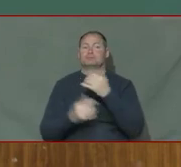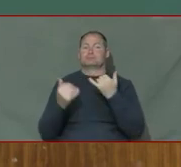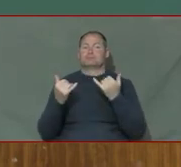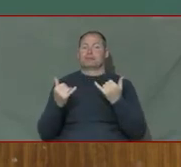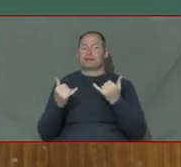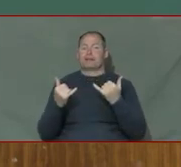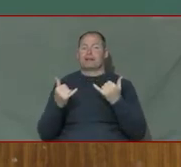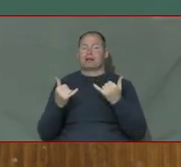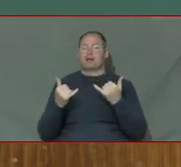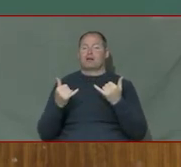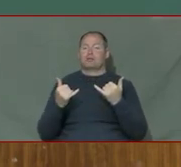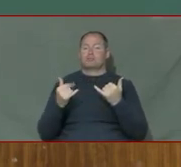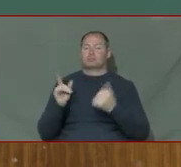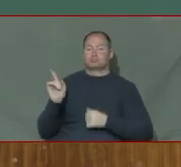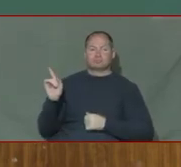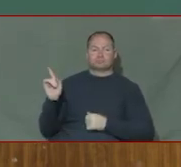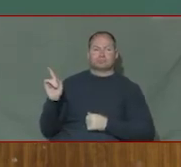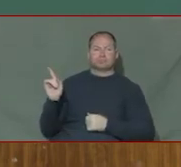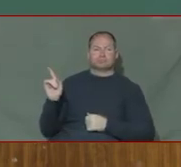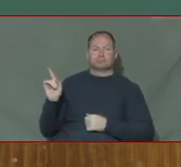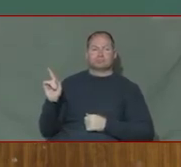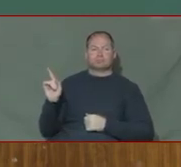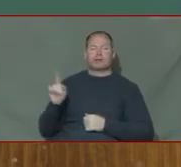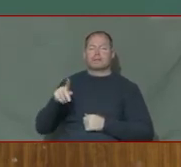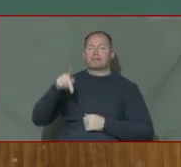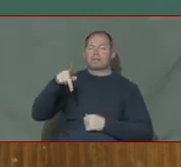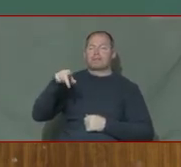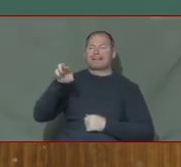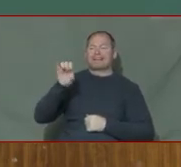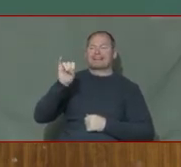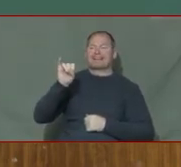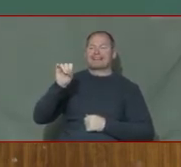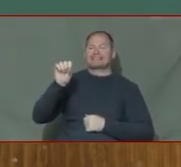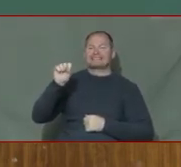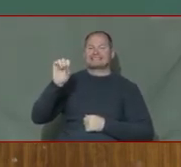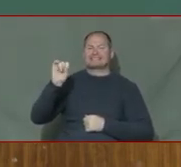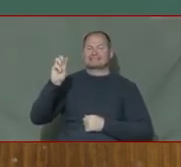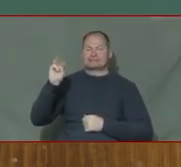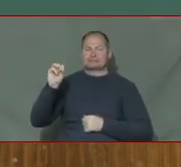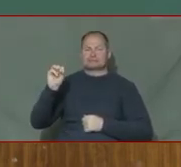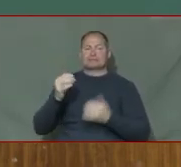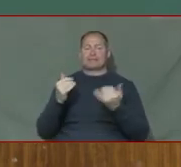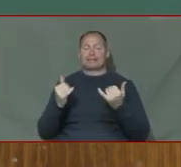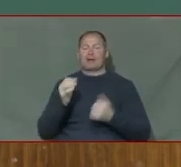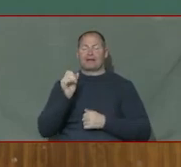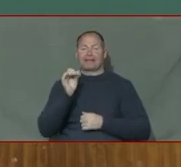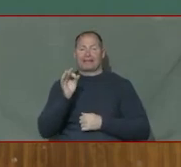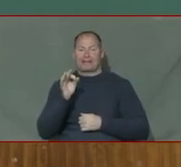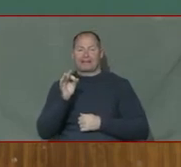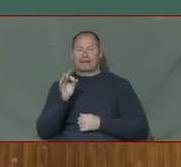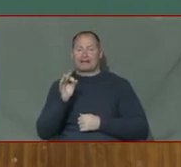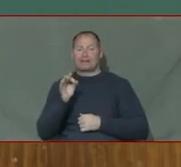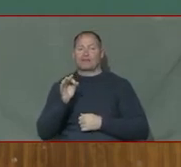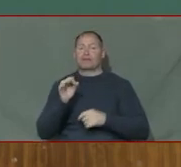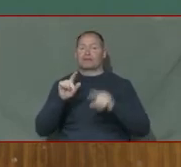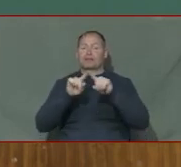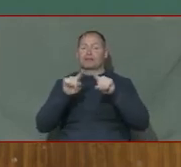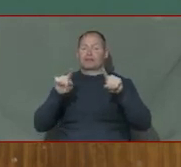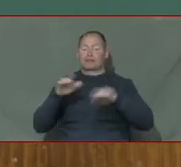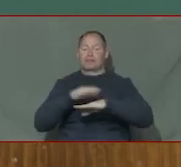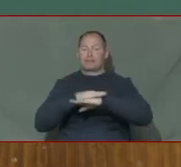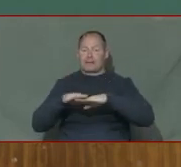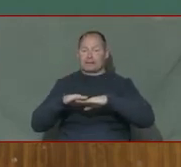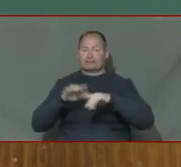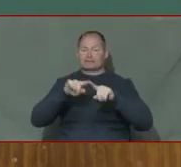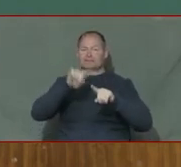prism. We name a prism according to the base. If the base is a square, it's called a cuboid or cube. If the